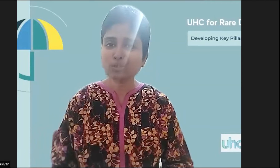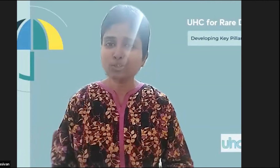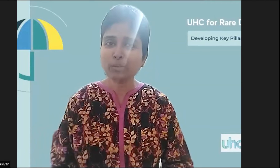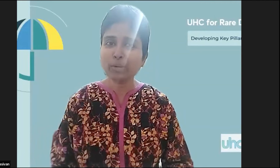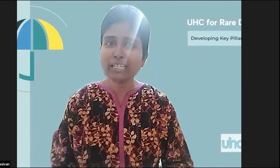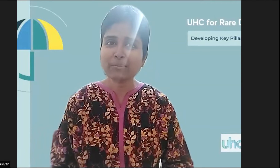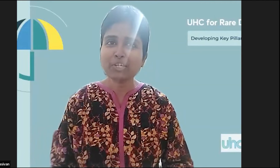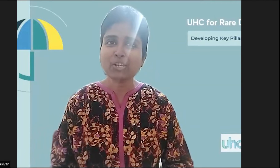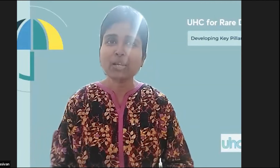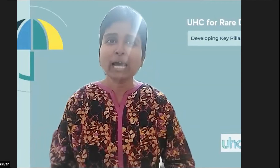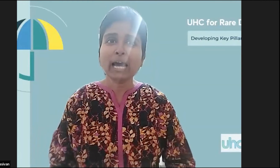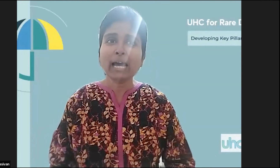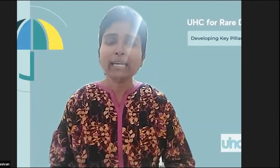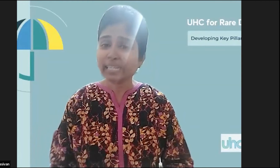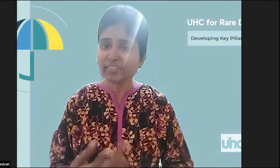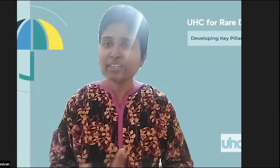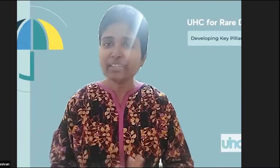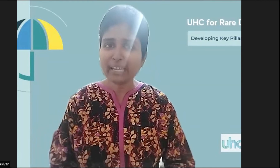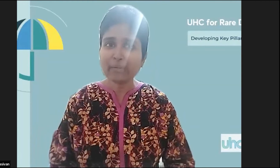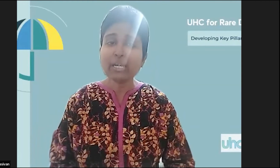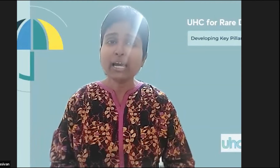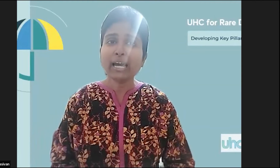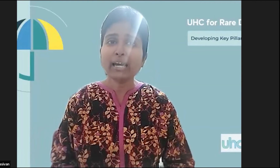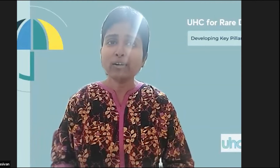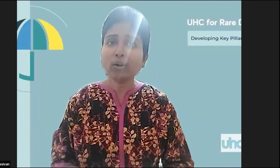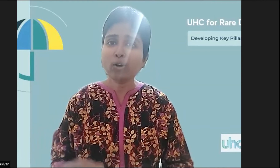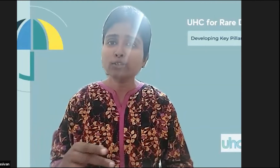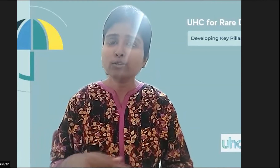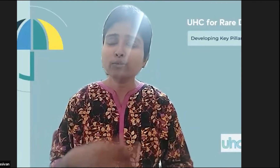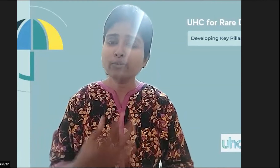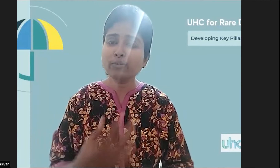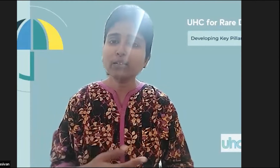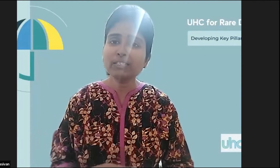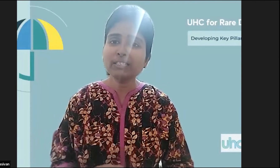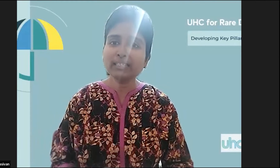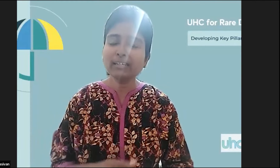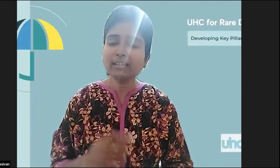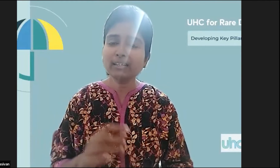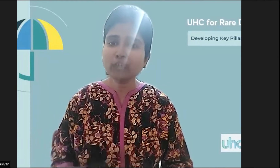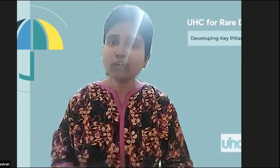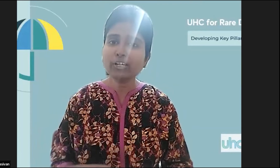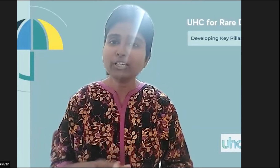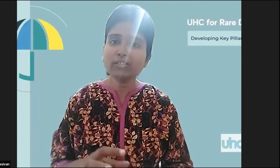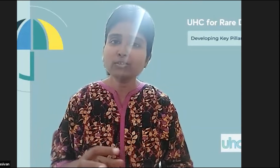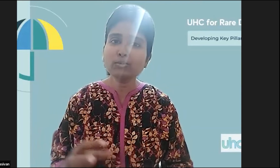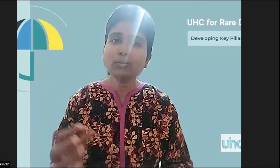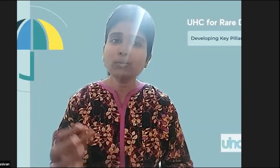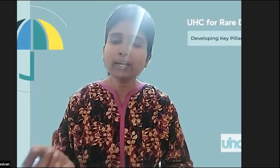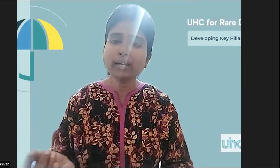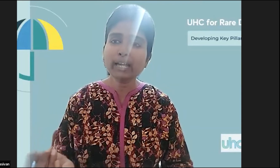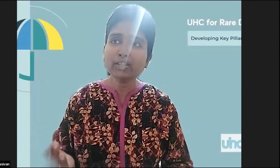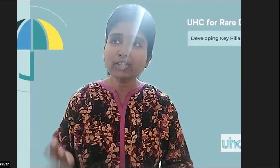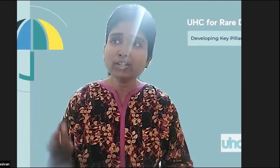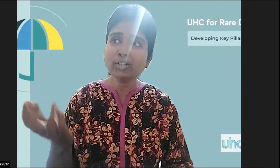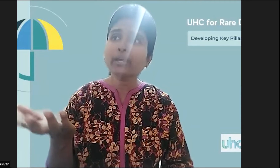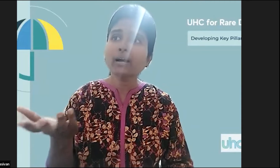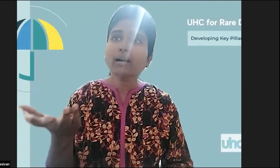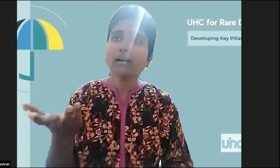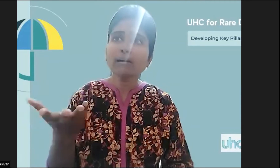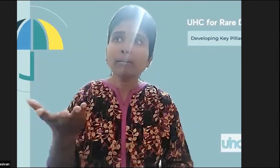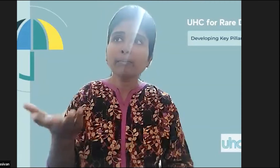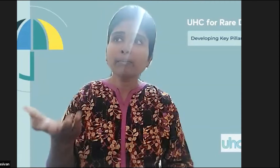for social participation, and it really helped. And also we worked with the authorities to ensure